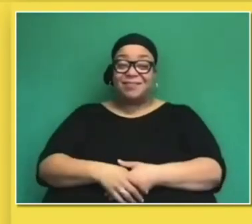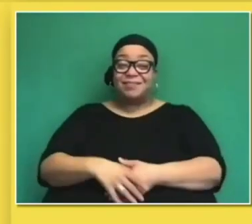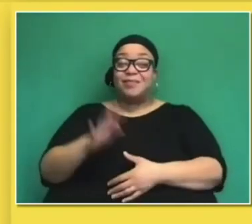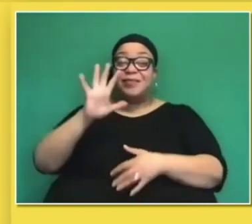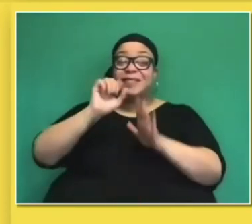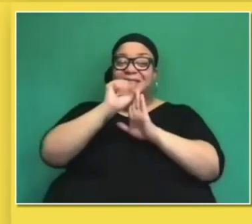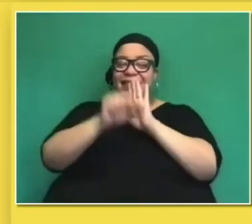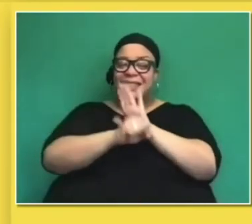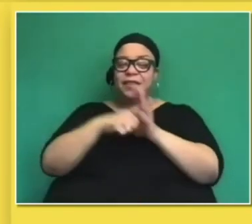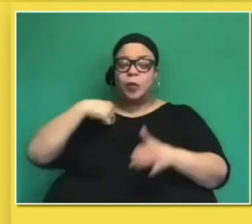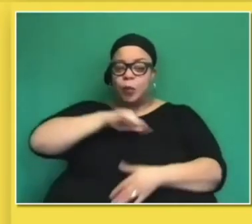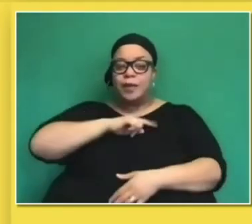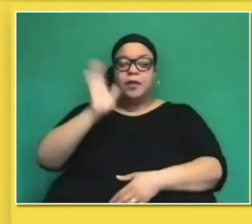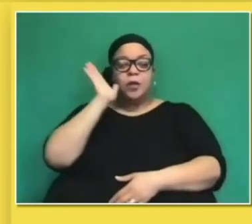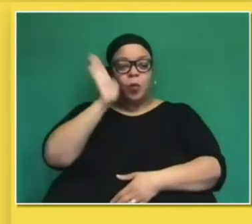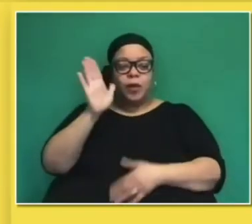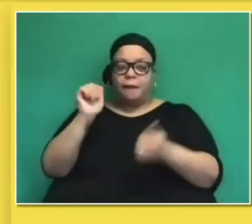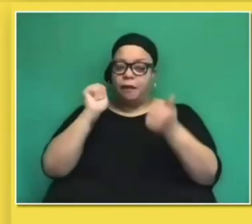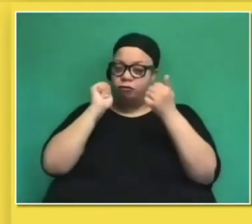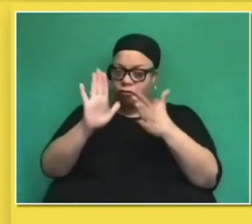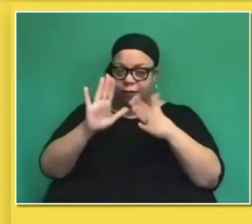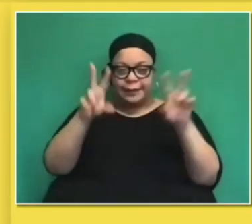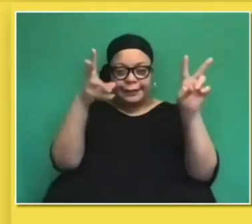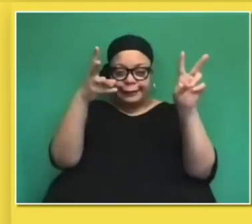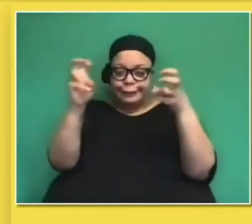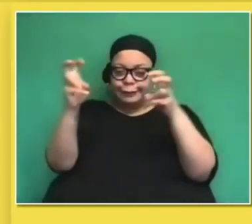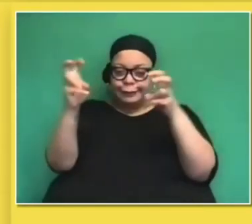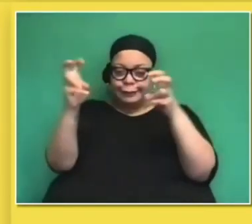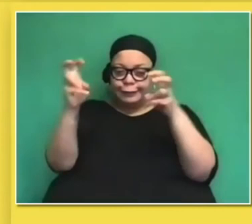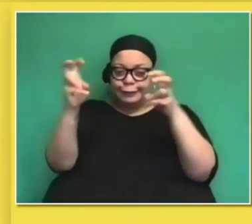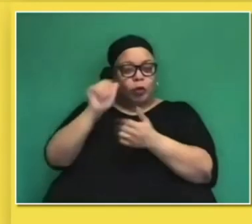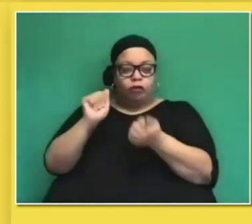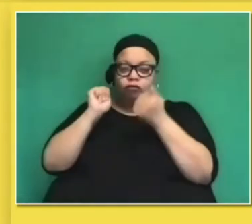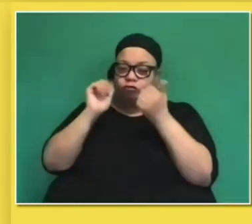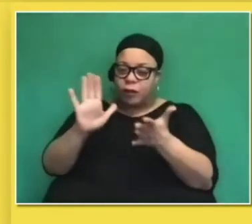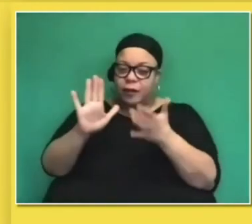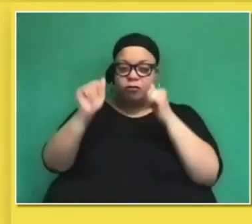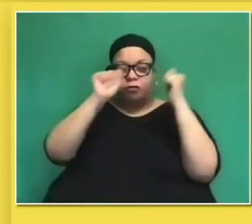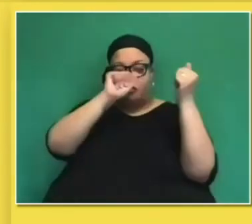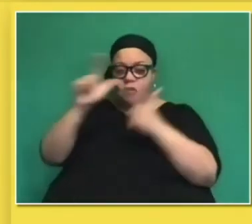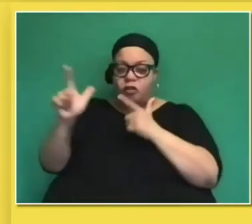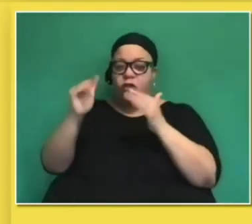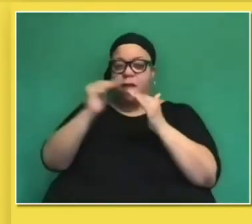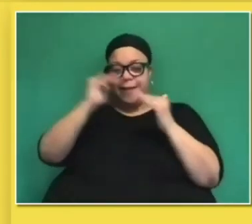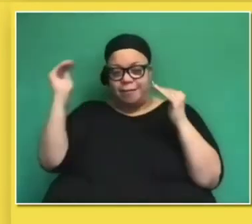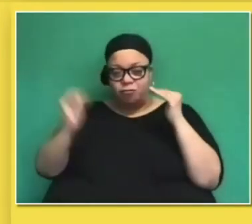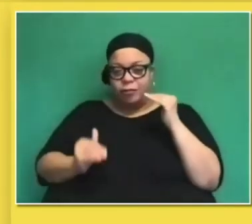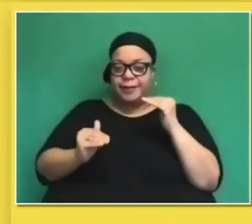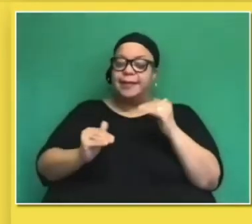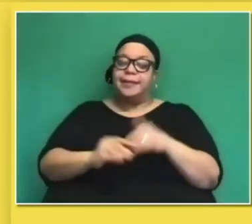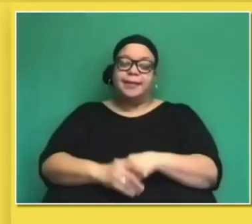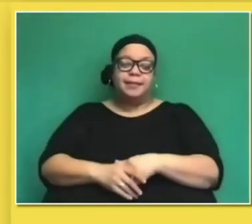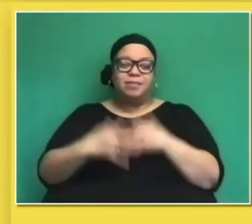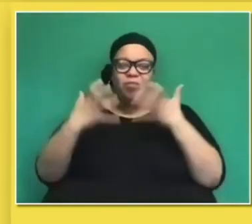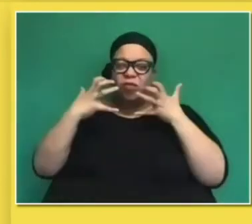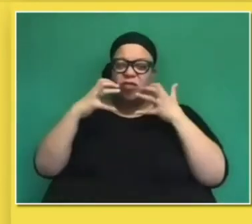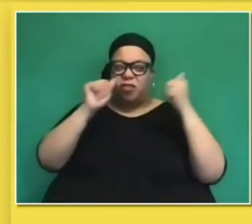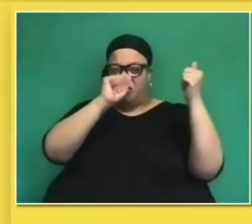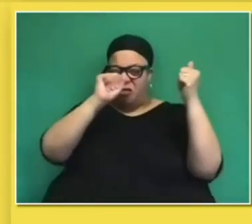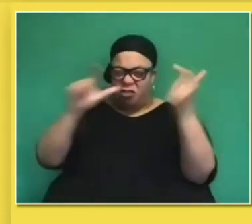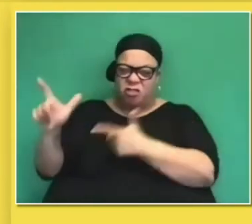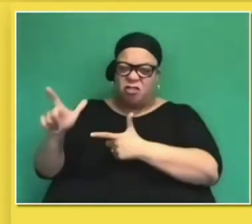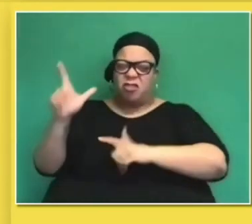injustices until we have all that everybody that everybody needs to